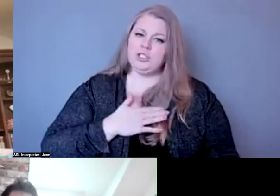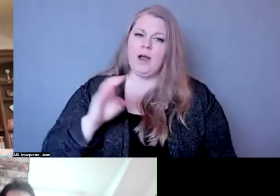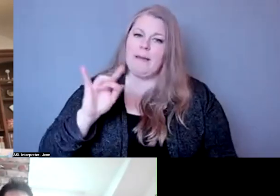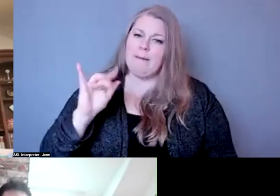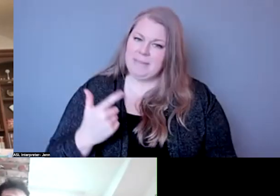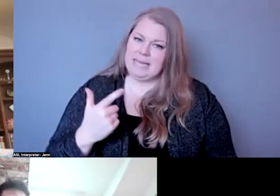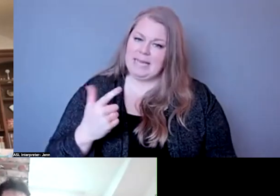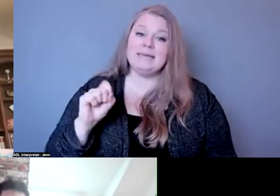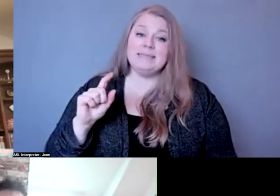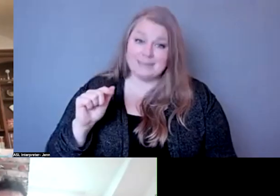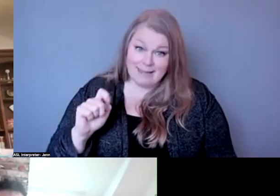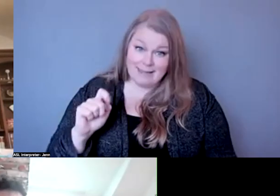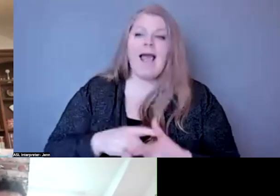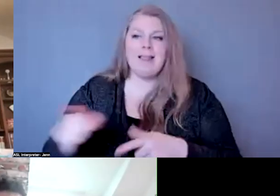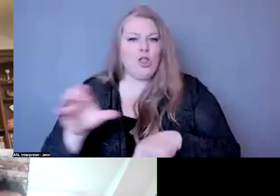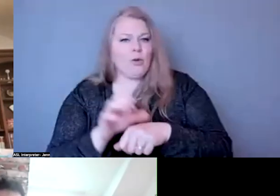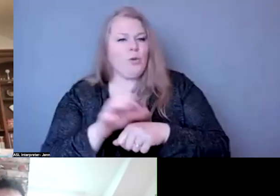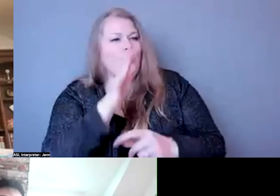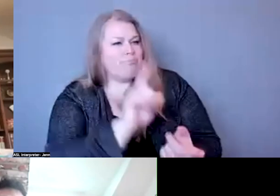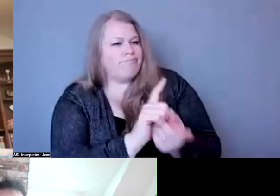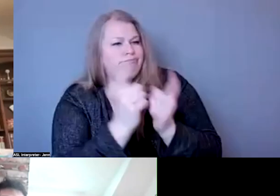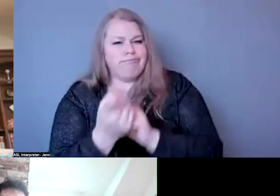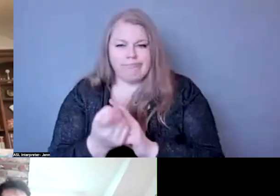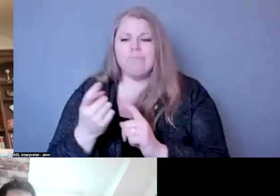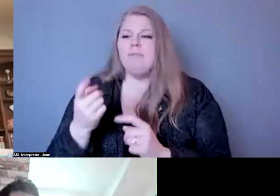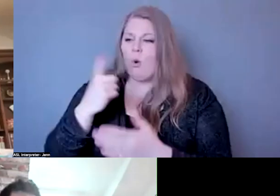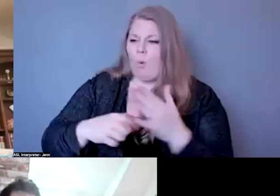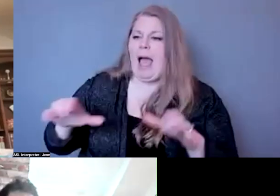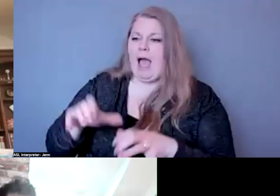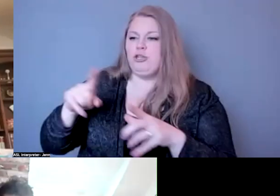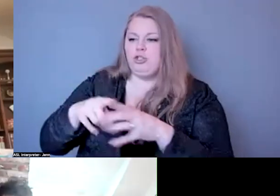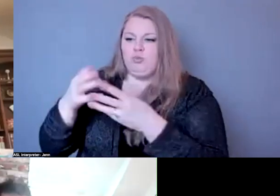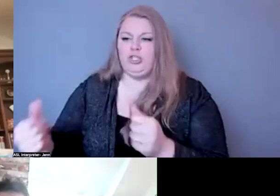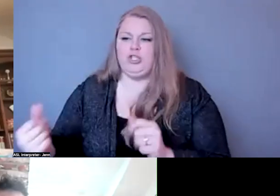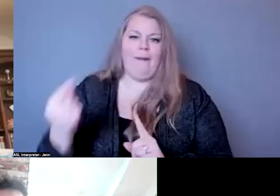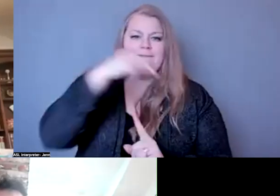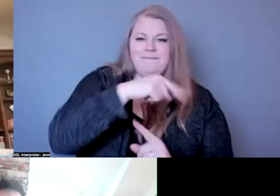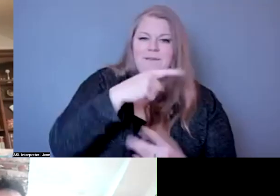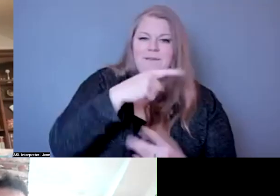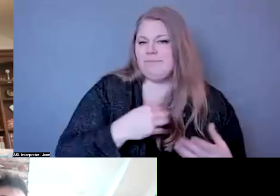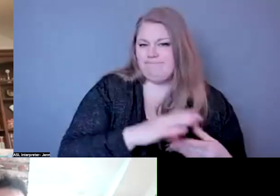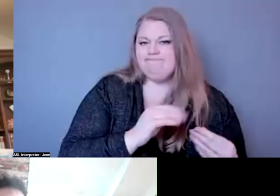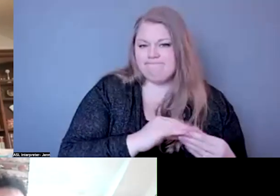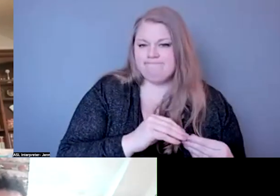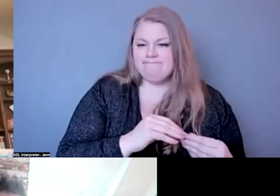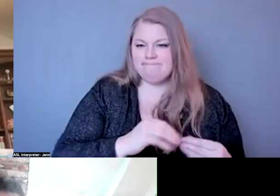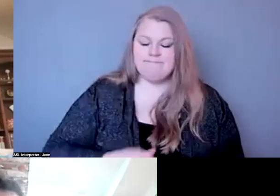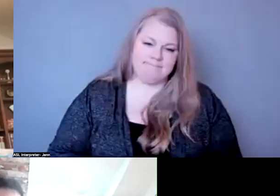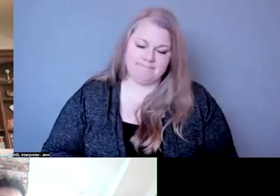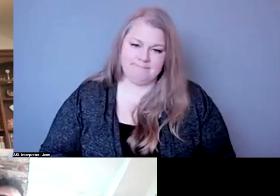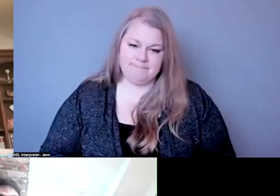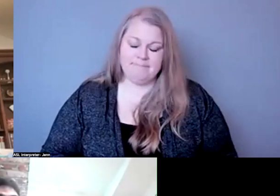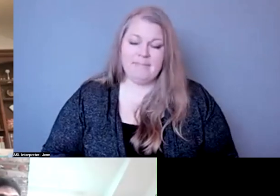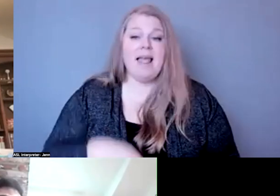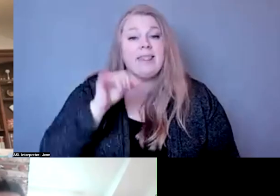and then have the computer figure out what the action is to resolve whatever whatever intent we're expressing, right?